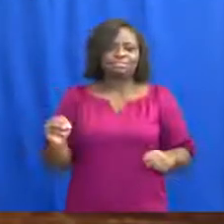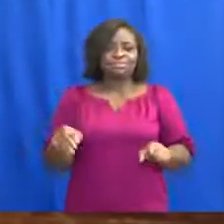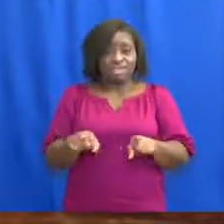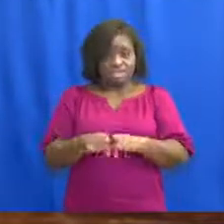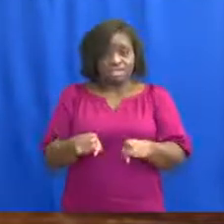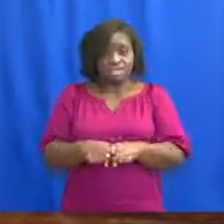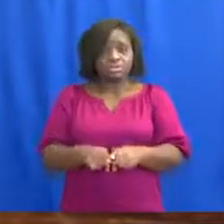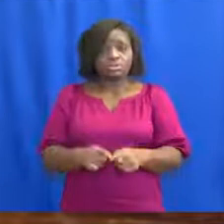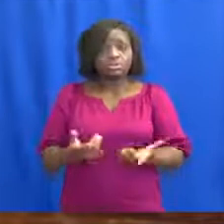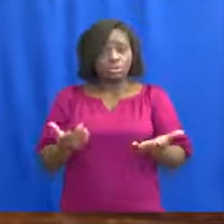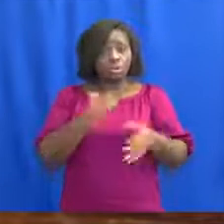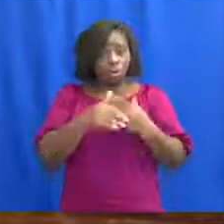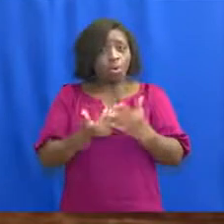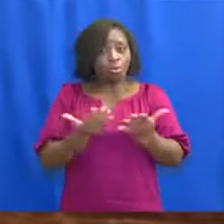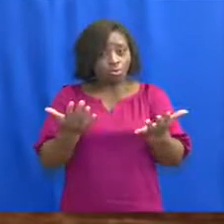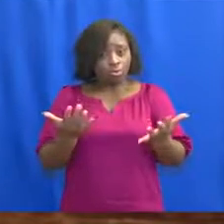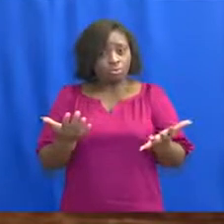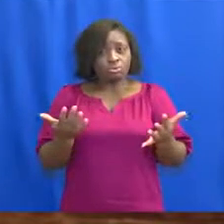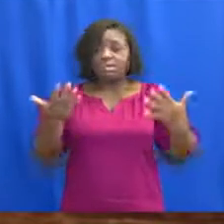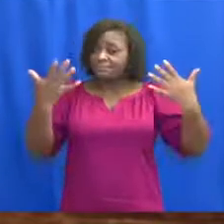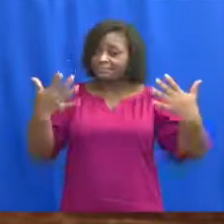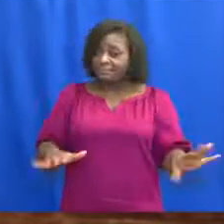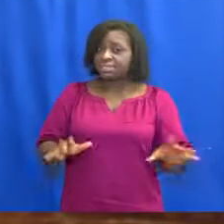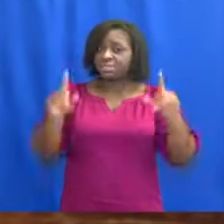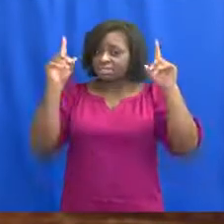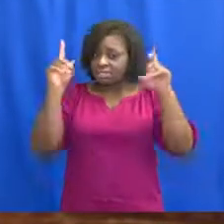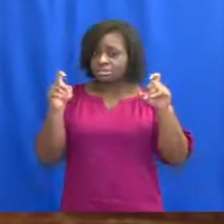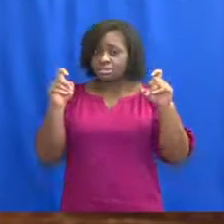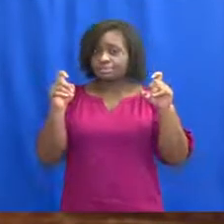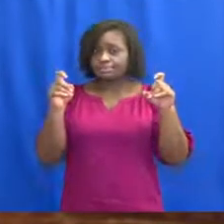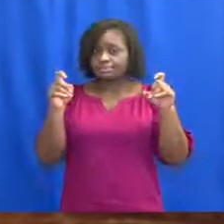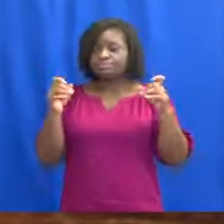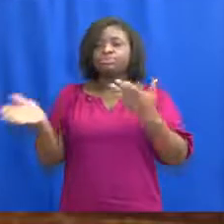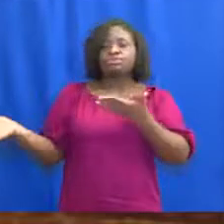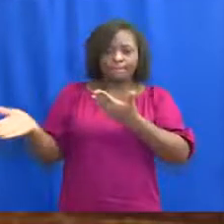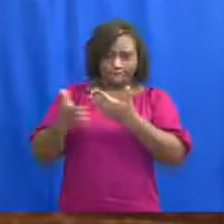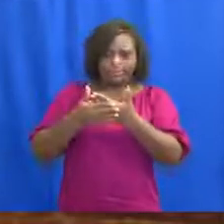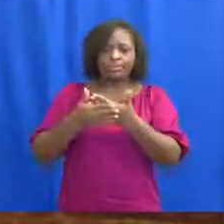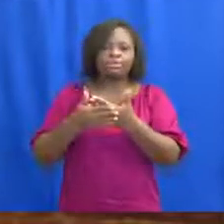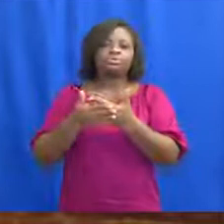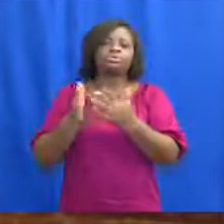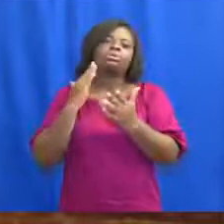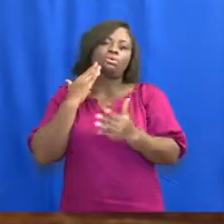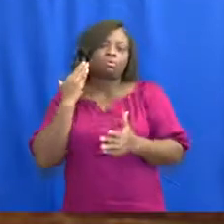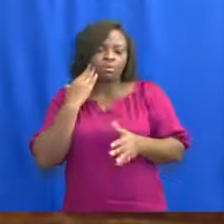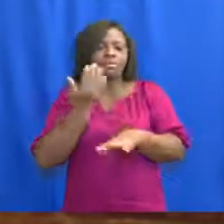e fata. The one wie nsohwe na one asane abefie asomdwe